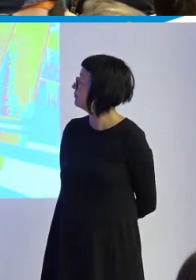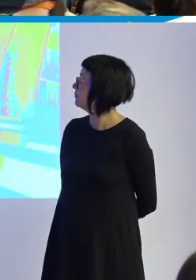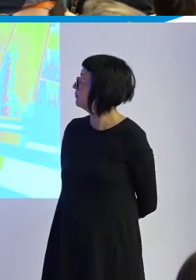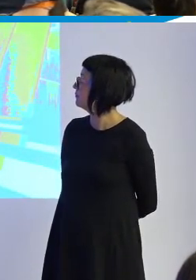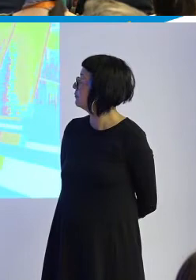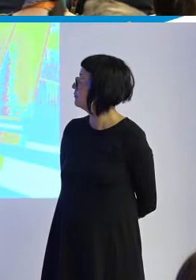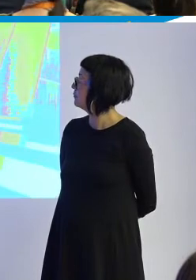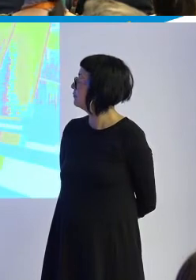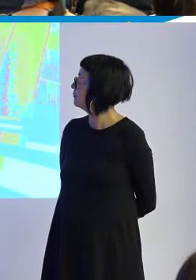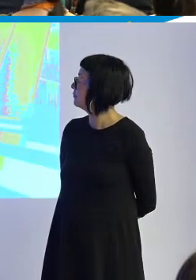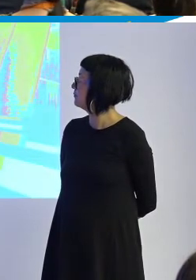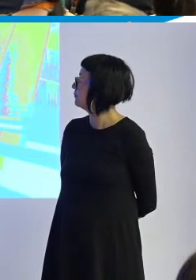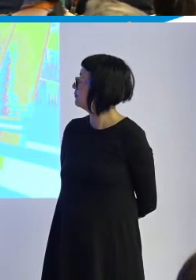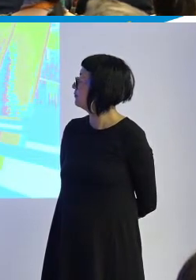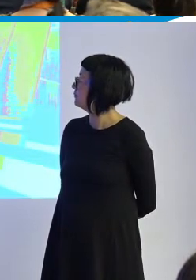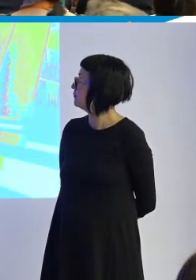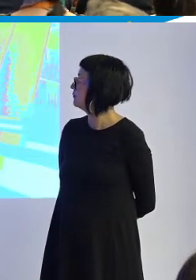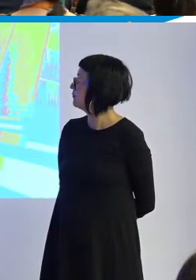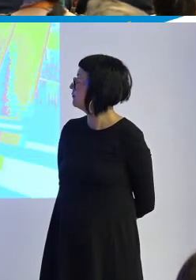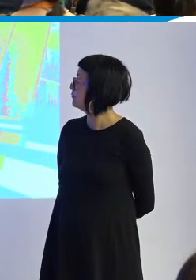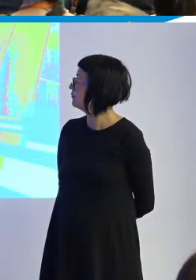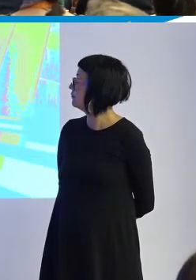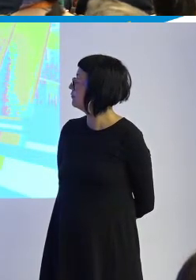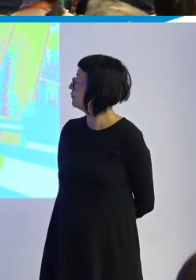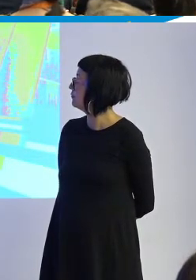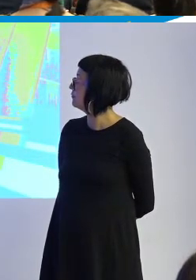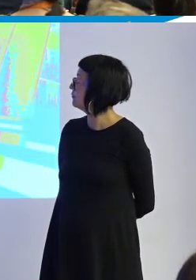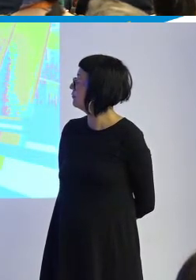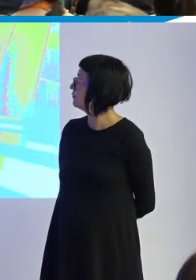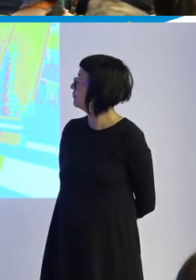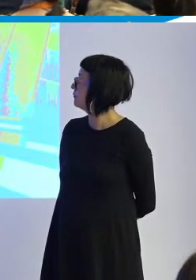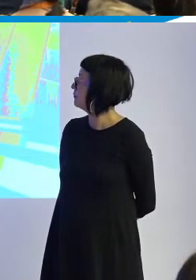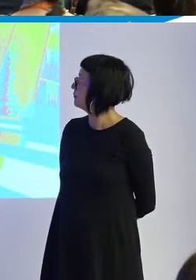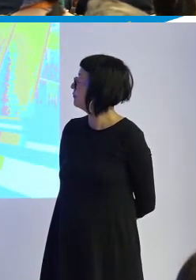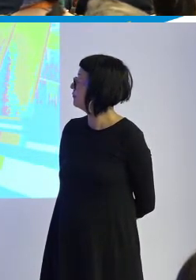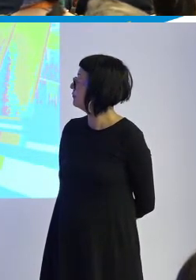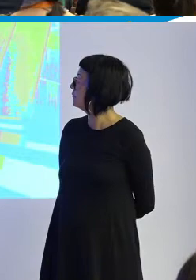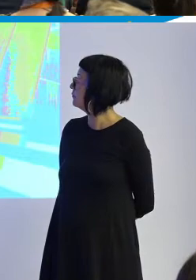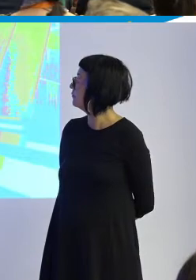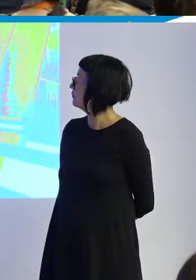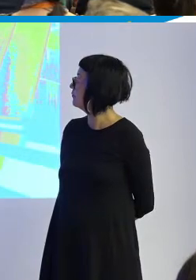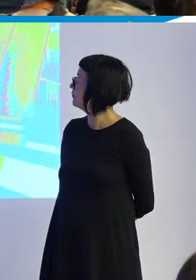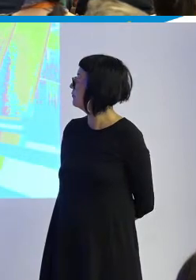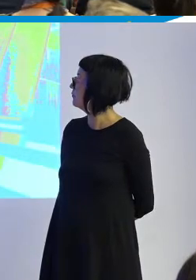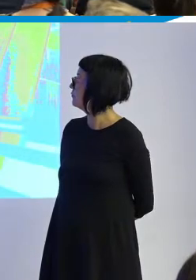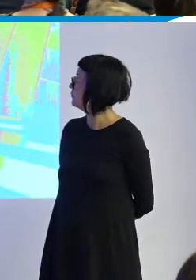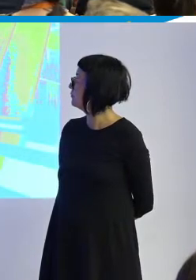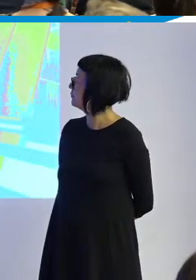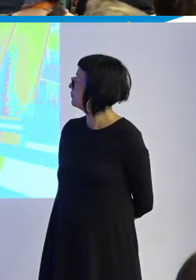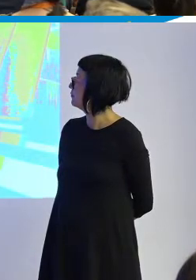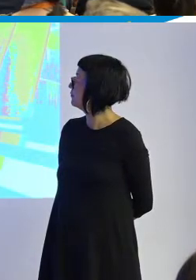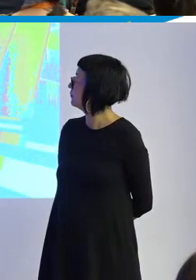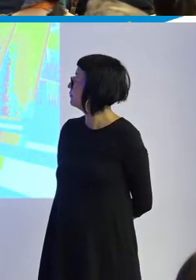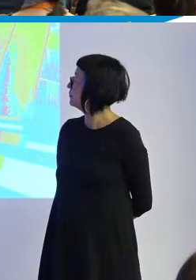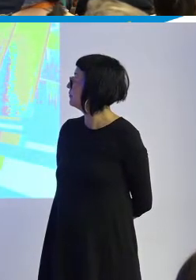among the variety of power assist devices we thought it was necessary to create a suit that assists the specialized movements within the lower back